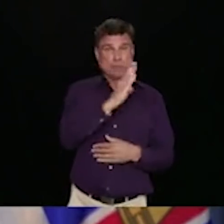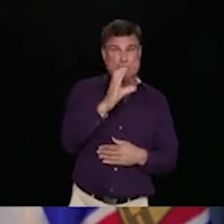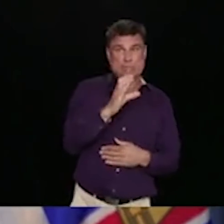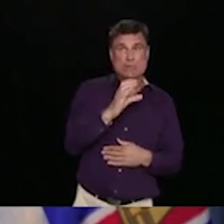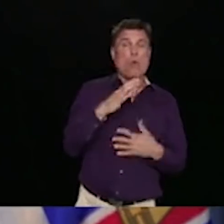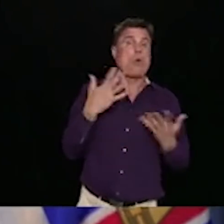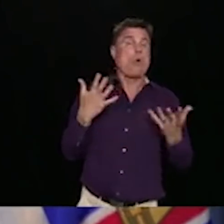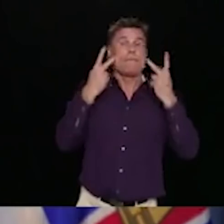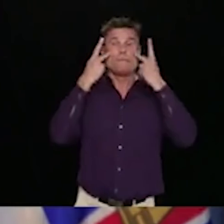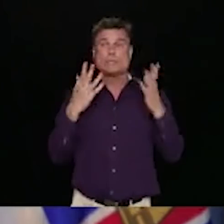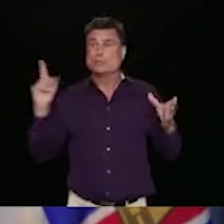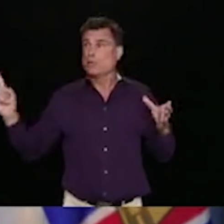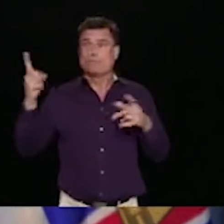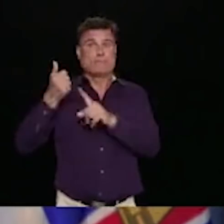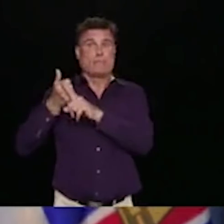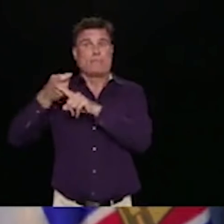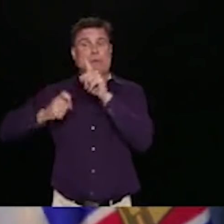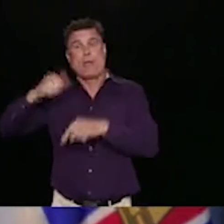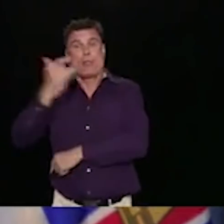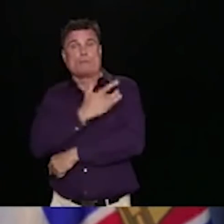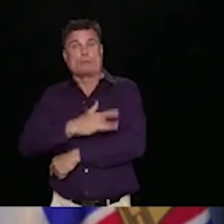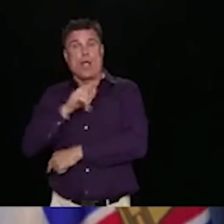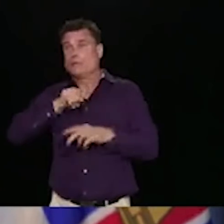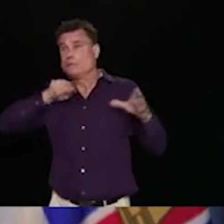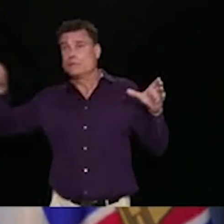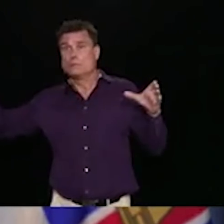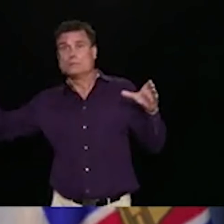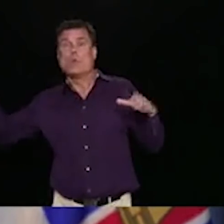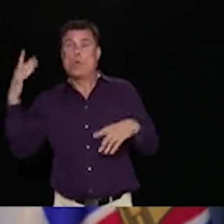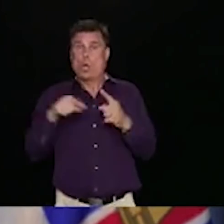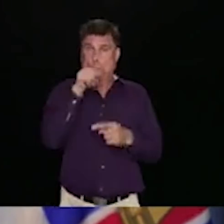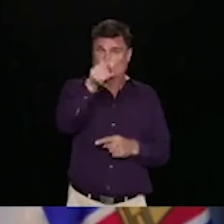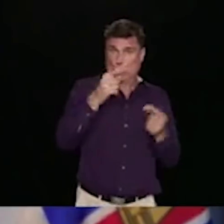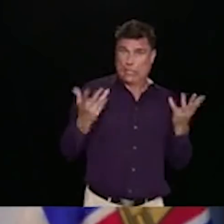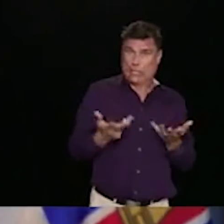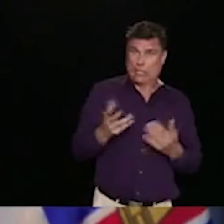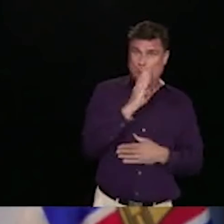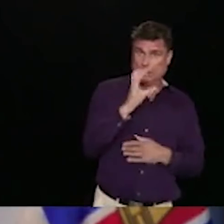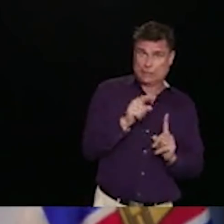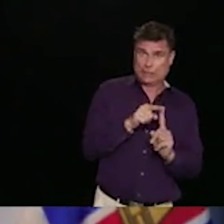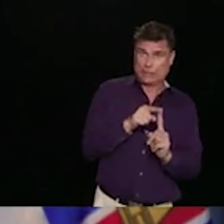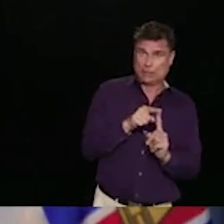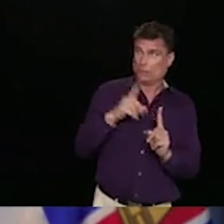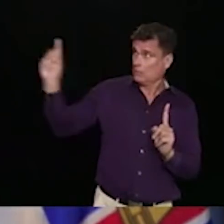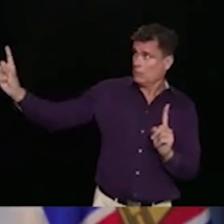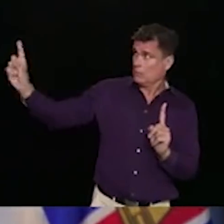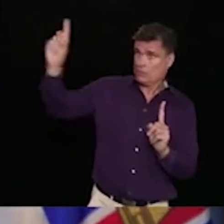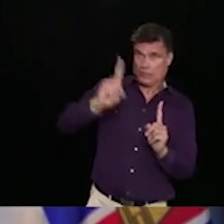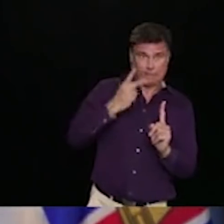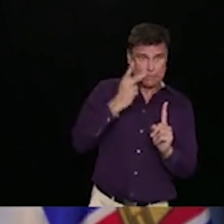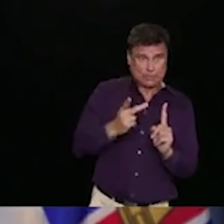Alberta, then we need to ensure that they are part of our team in doing the right things here as well. We have had